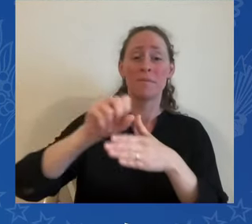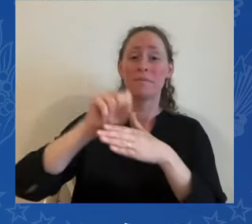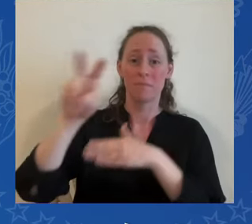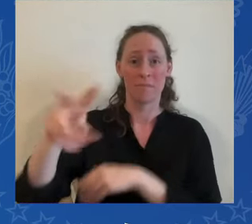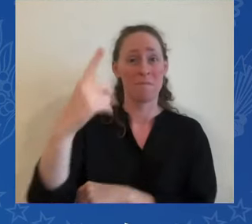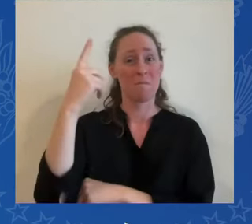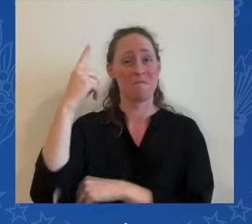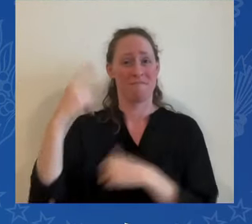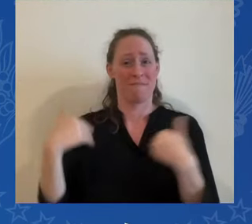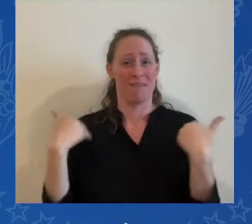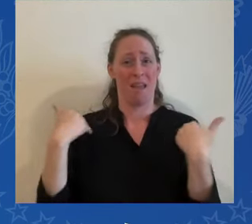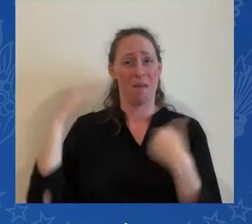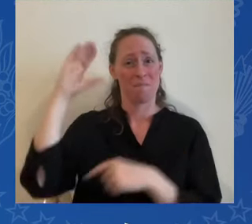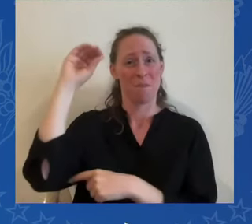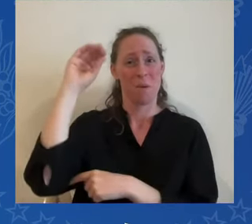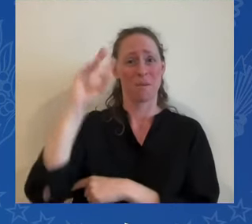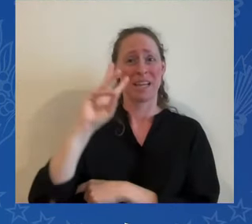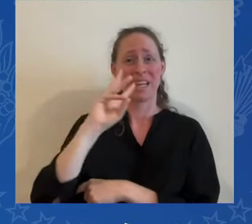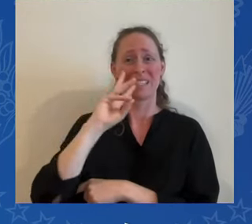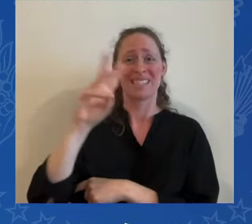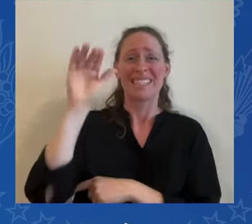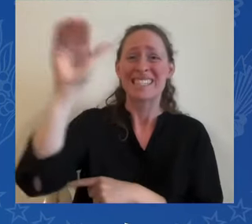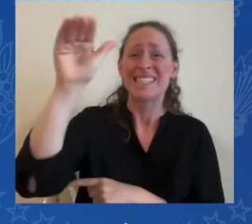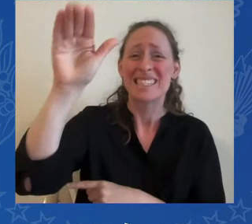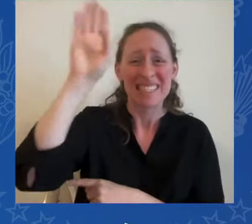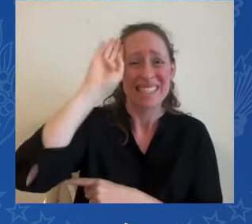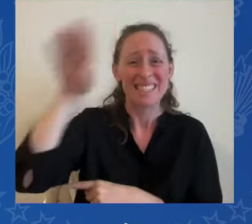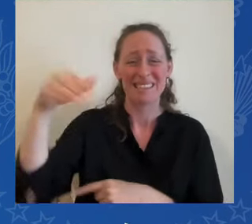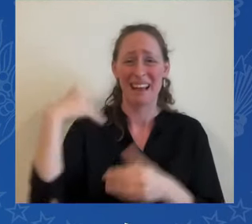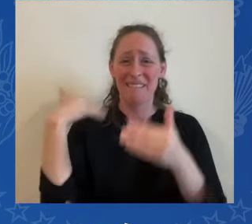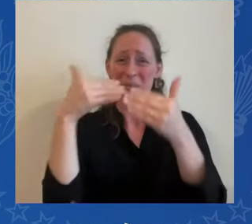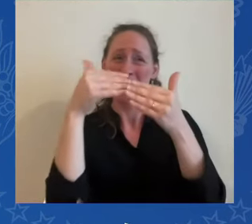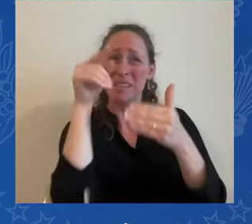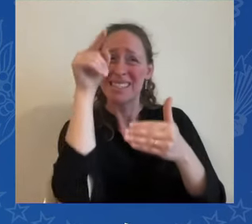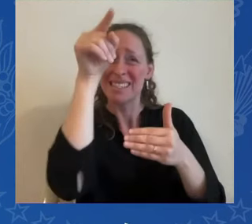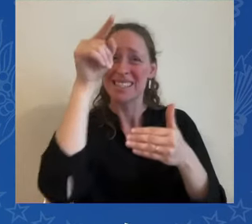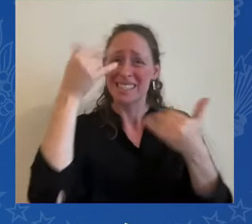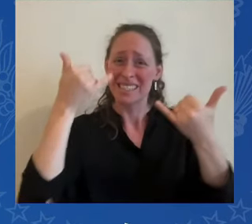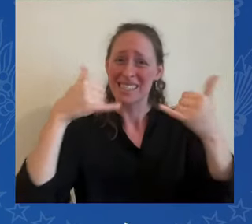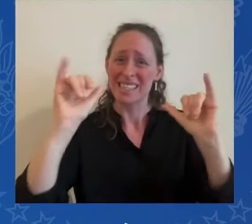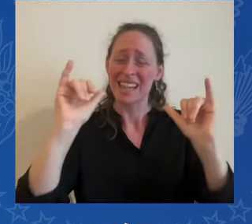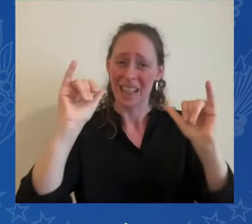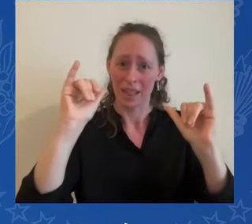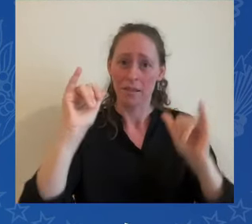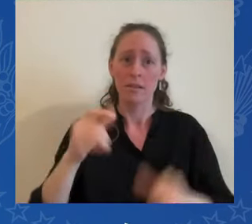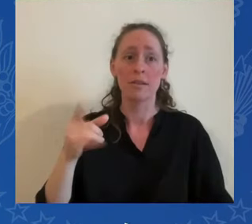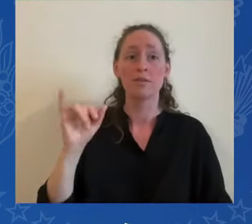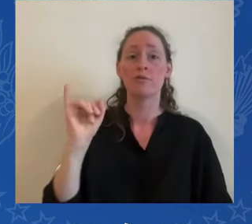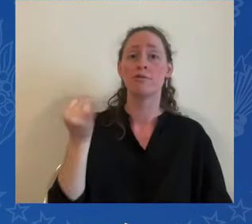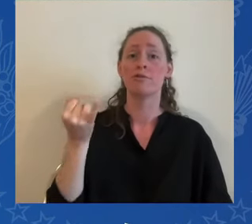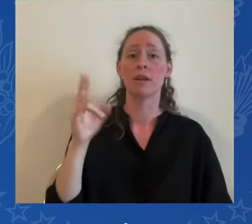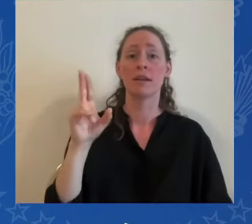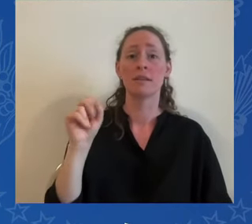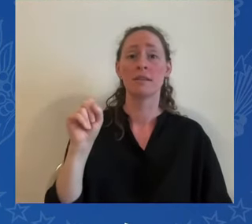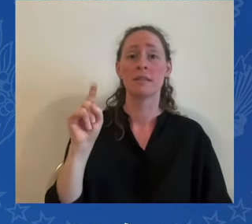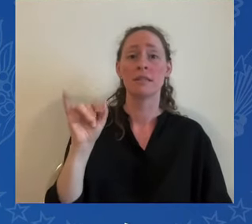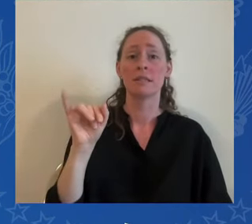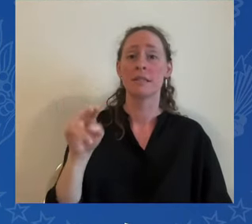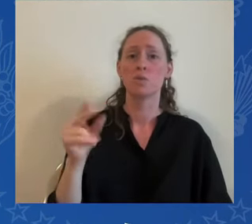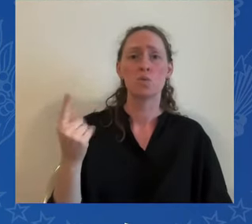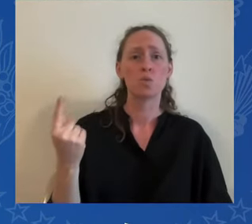Justin rushed into the fire, climbing a ladder to the second floor. Searing heat, zero visibility forced him to the